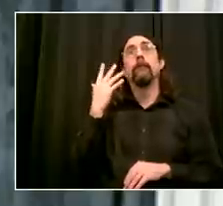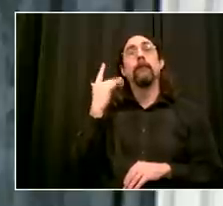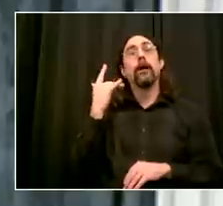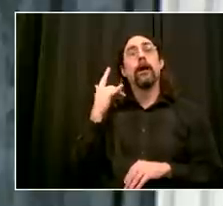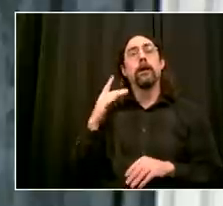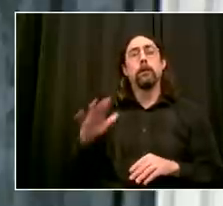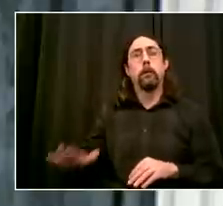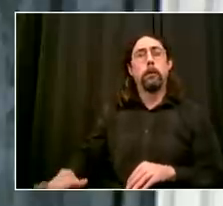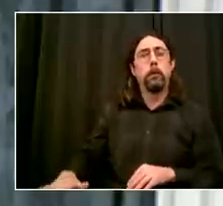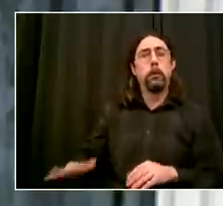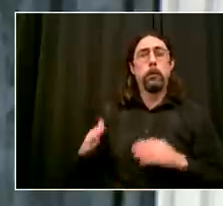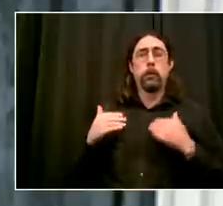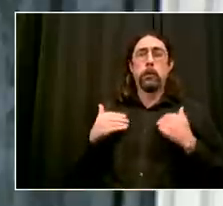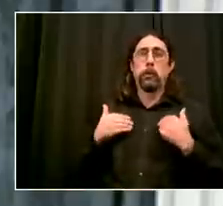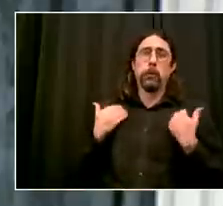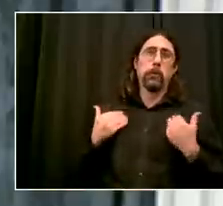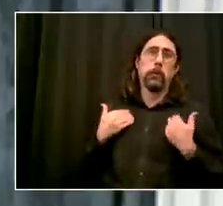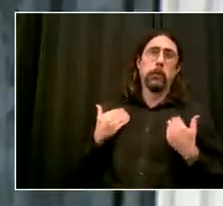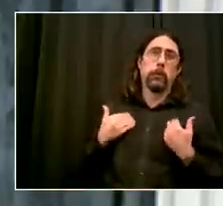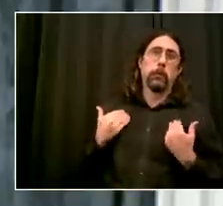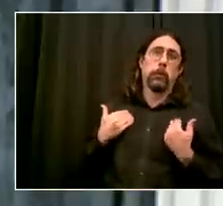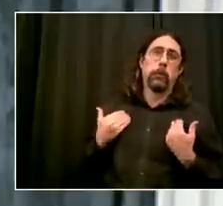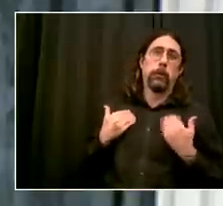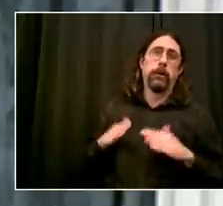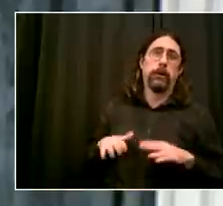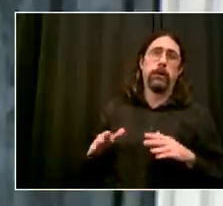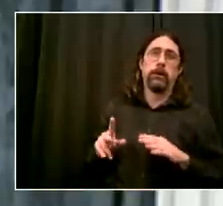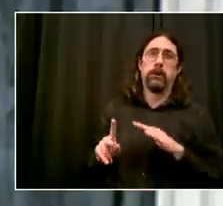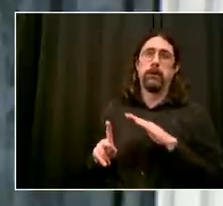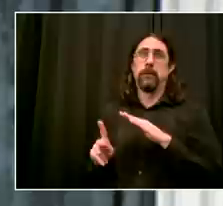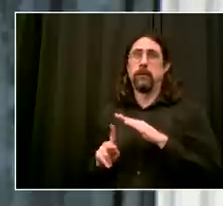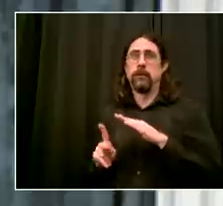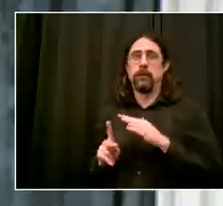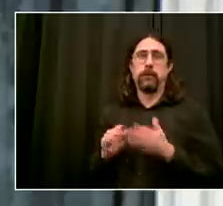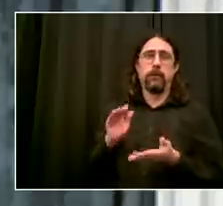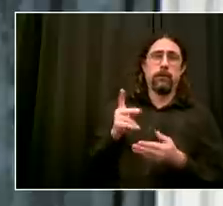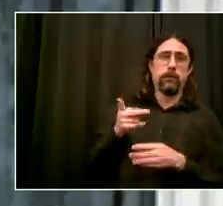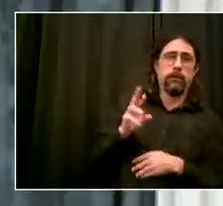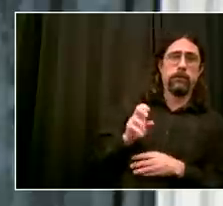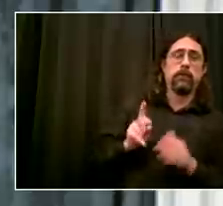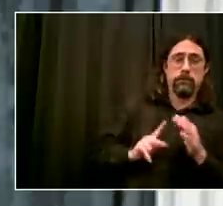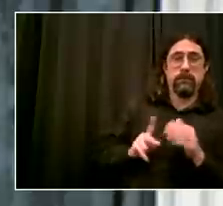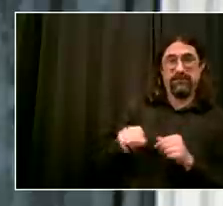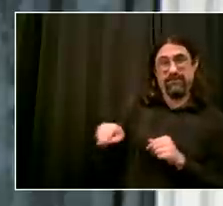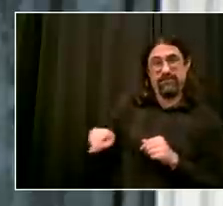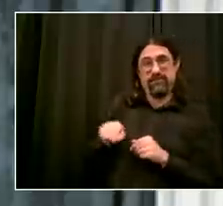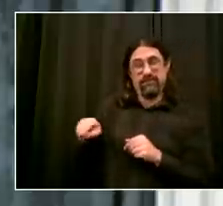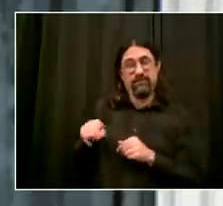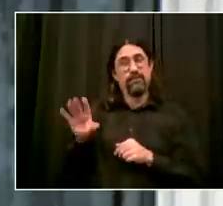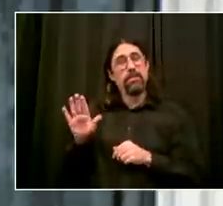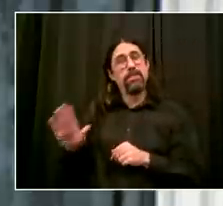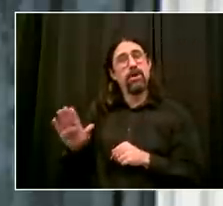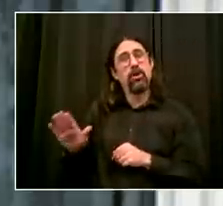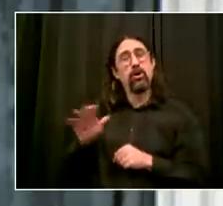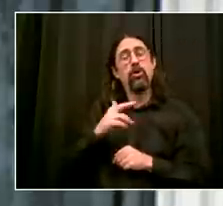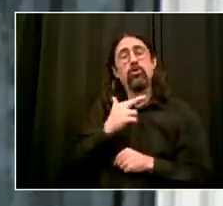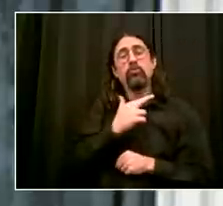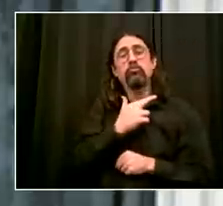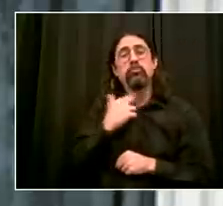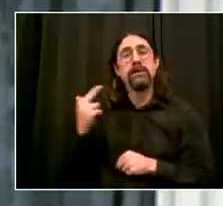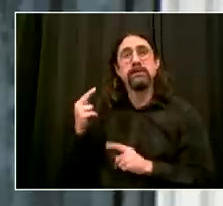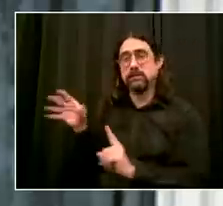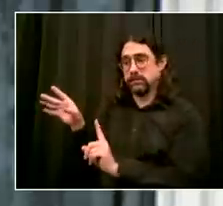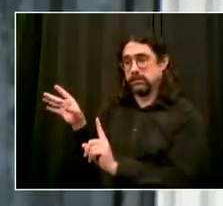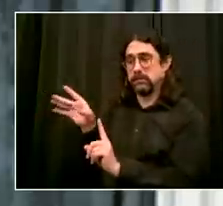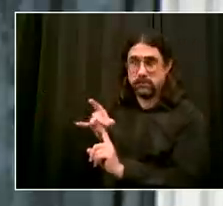transmission is lower among younger kids. This isn't to say that there aren't situations where they may